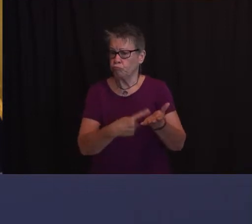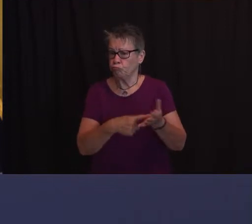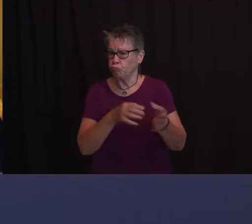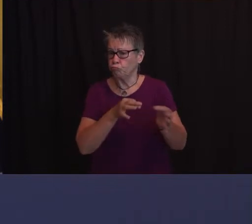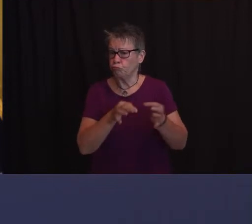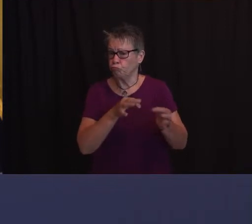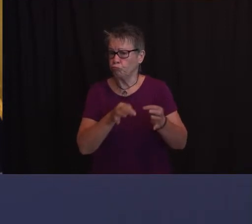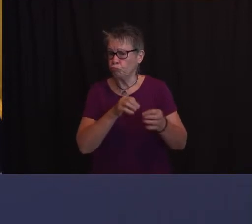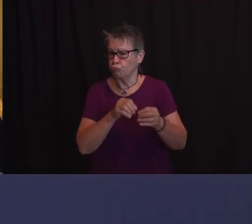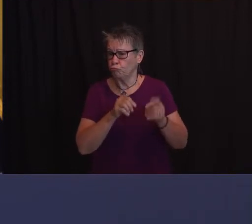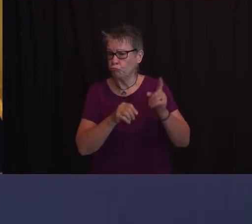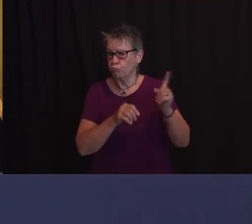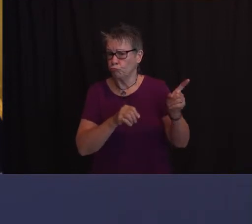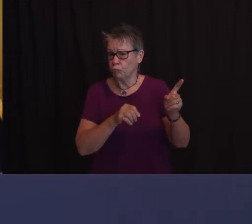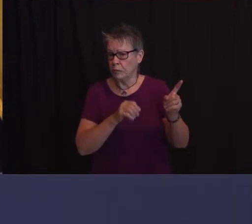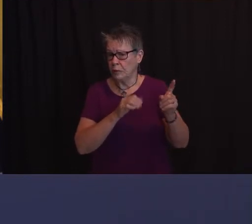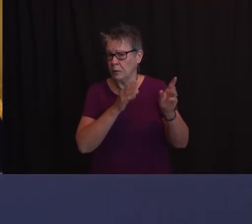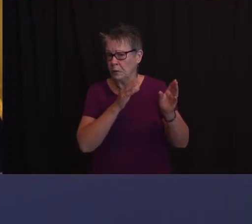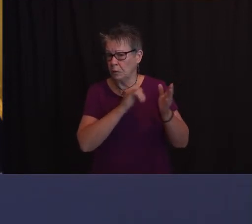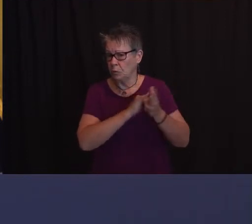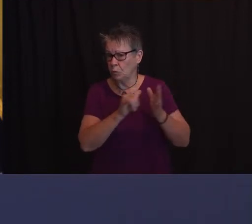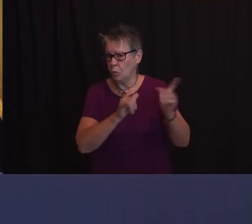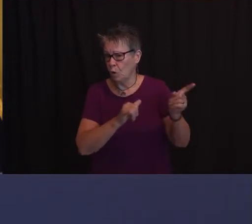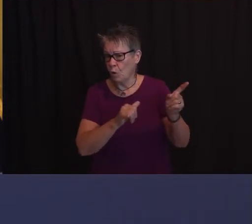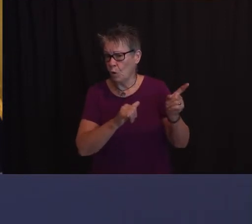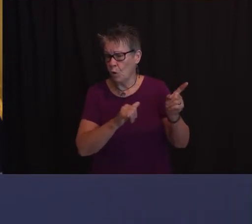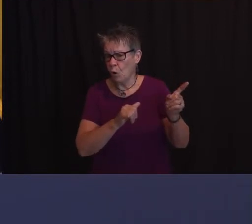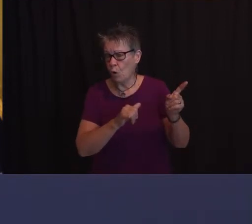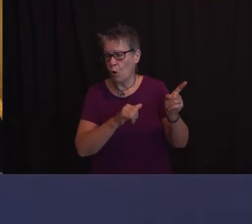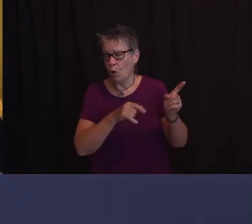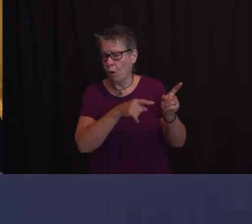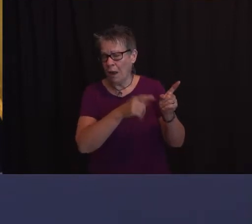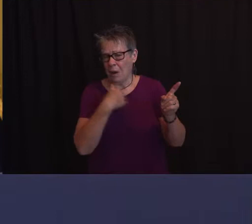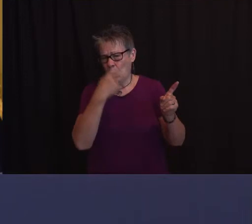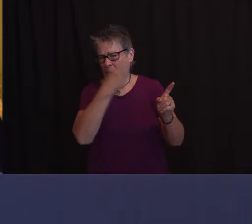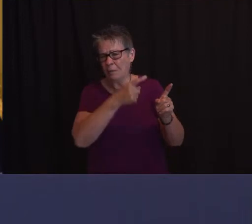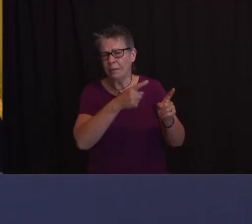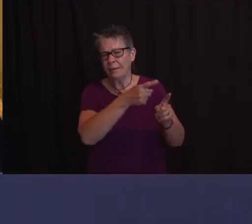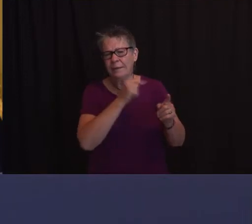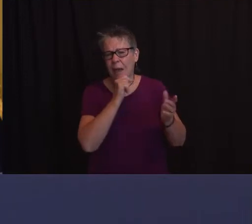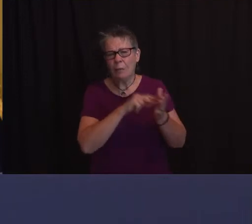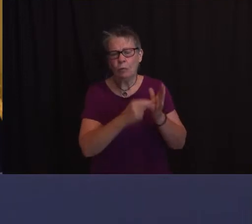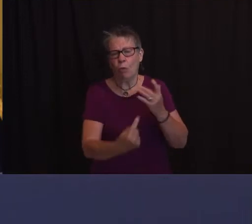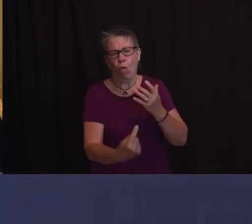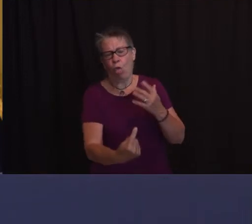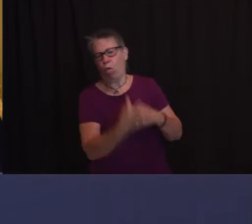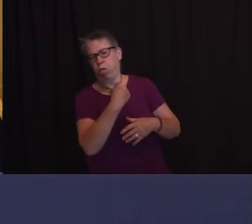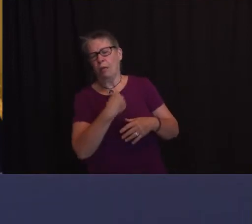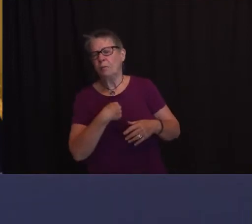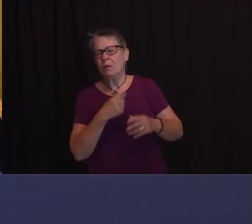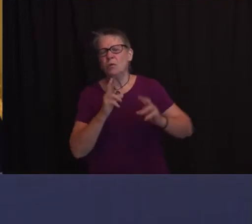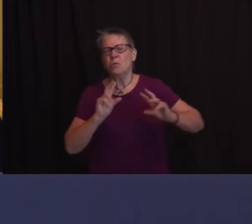you'd know that that's not what he meant, and people should know that. So I appreciate the question, but